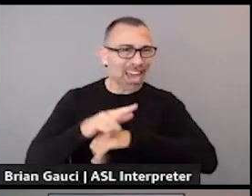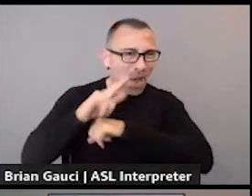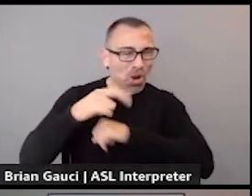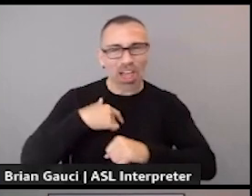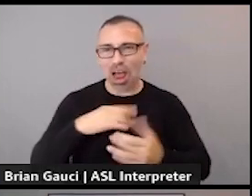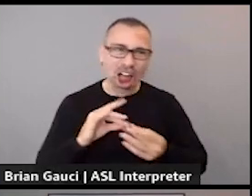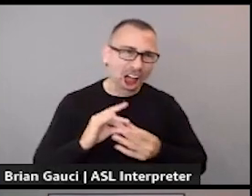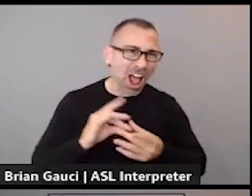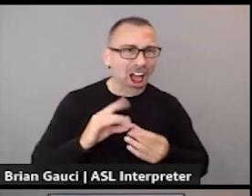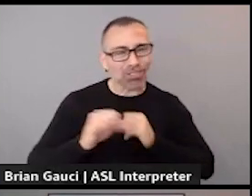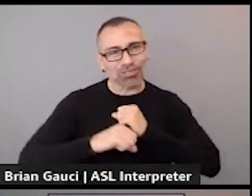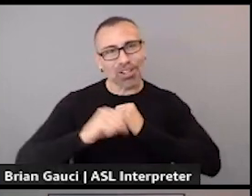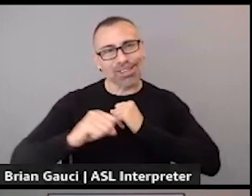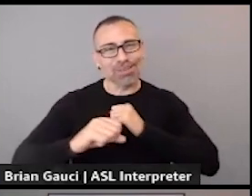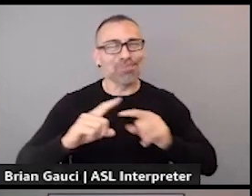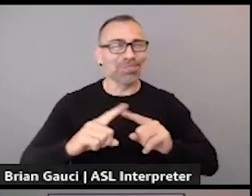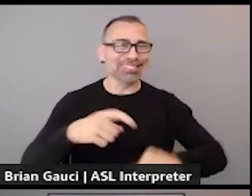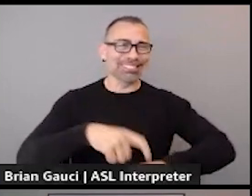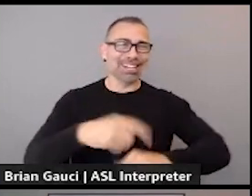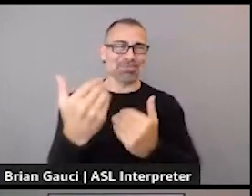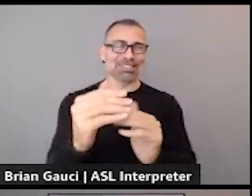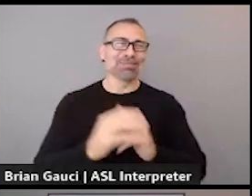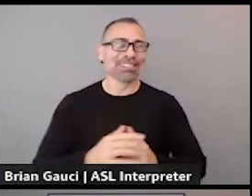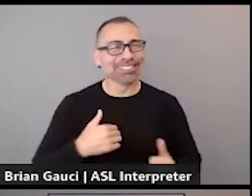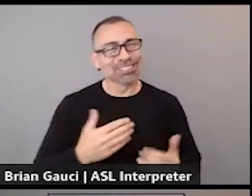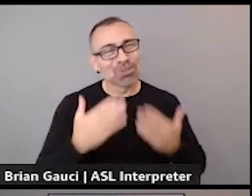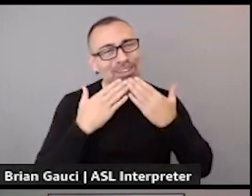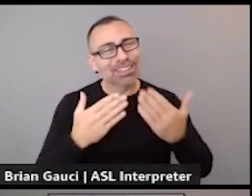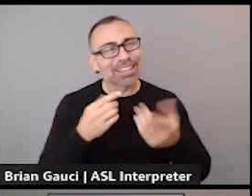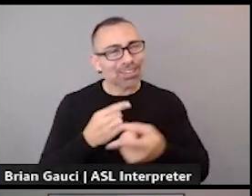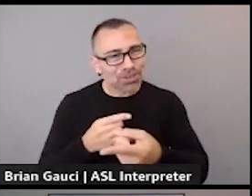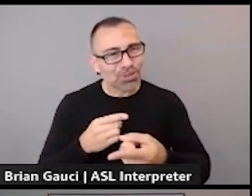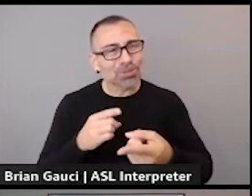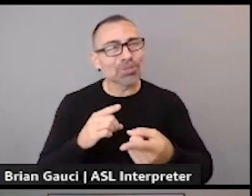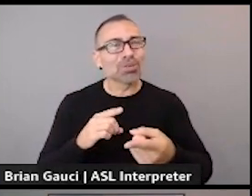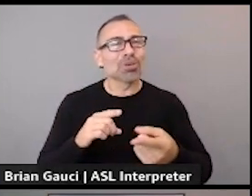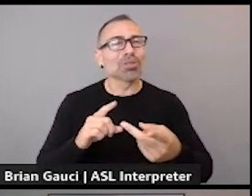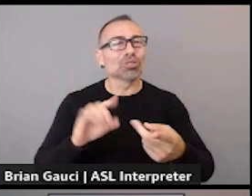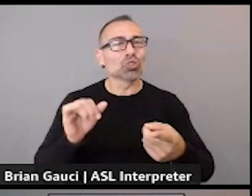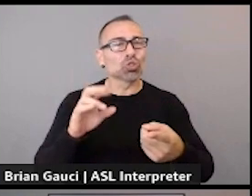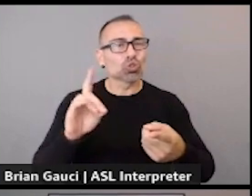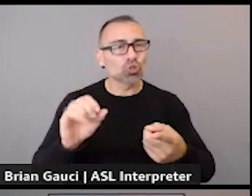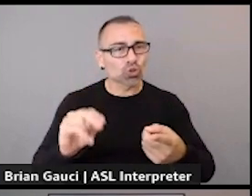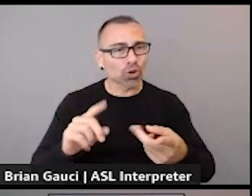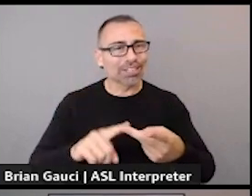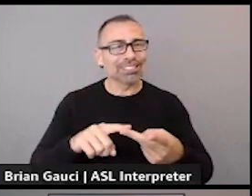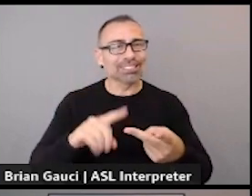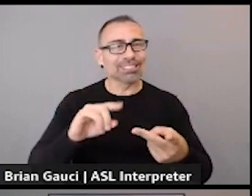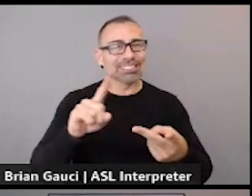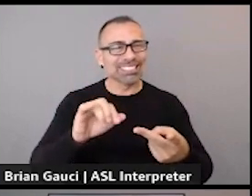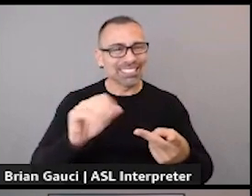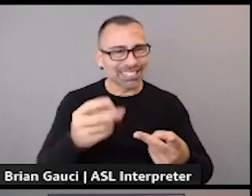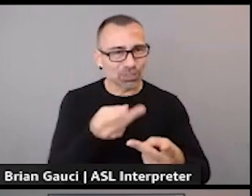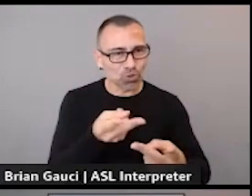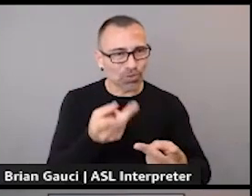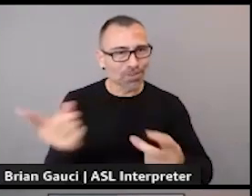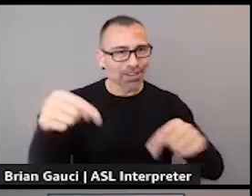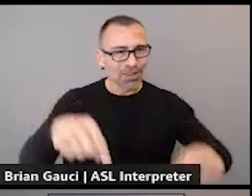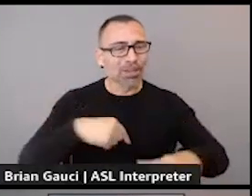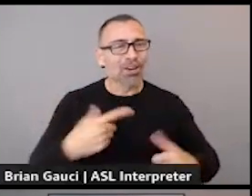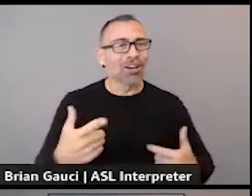all things cloud computing through live demos. Today, we're talking about quantum computing. Jordan has just gone through and given us a very